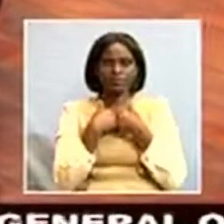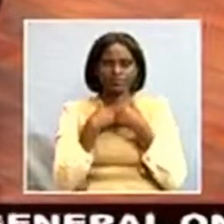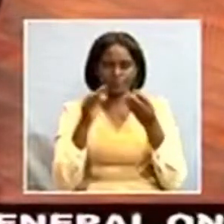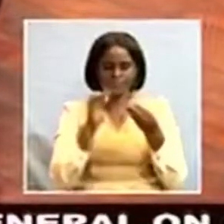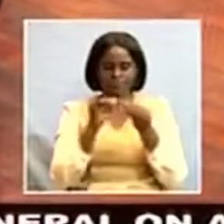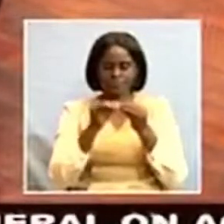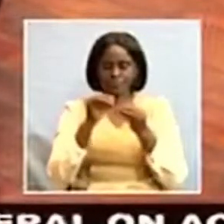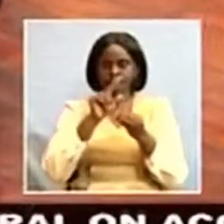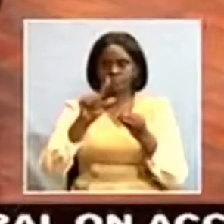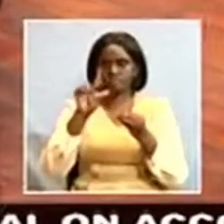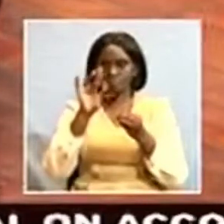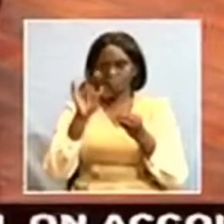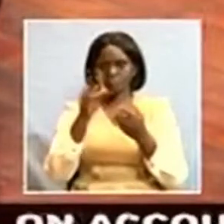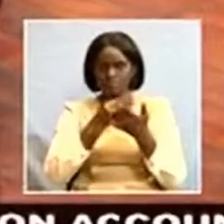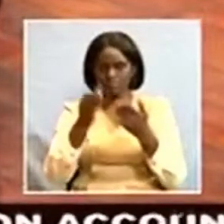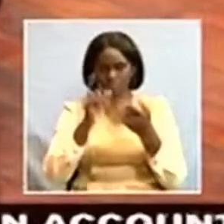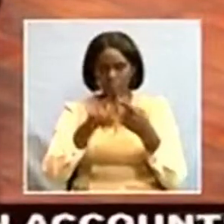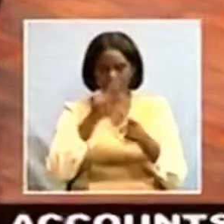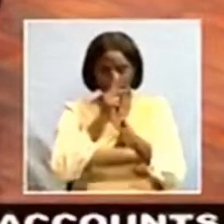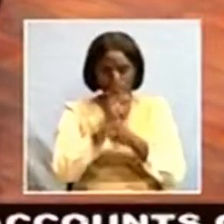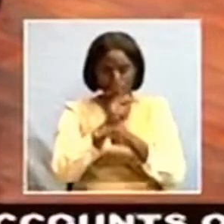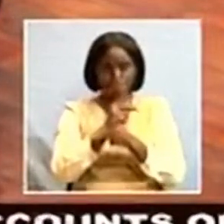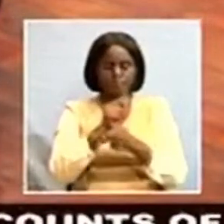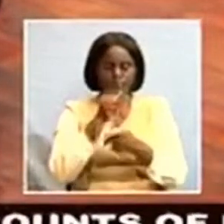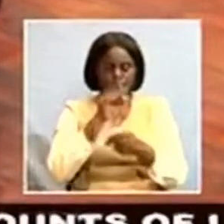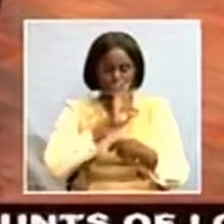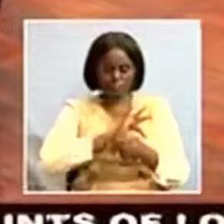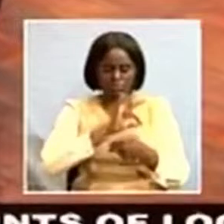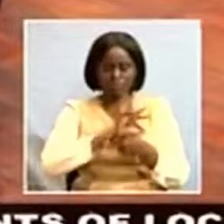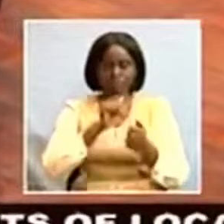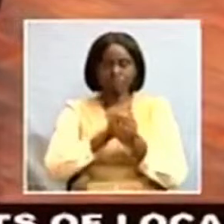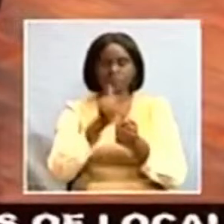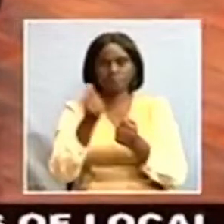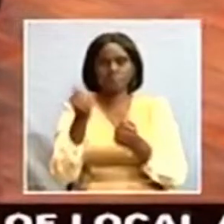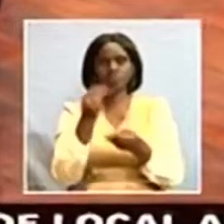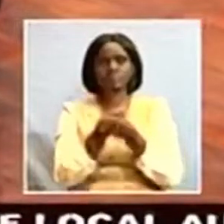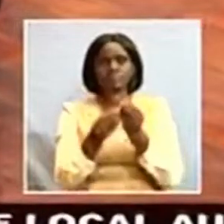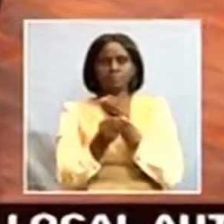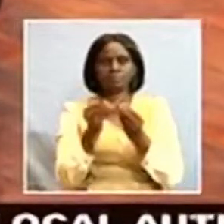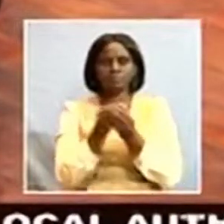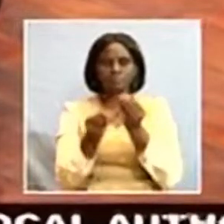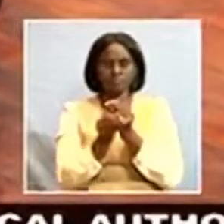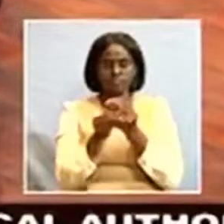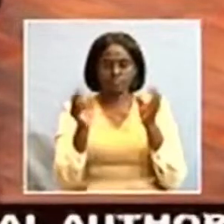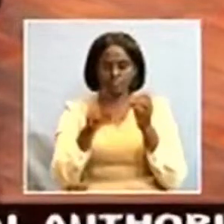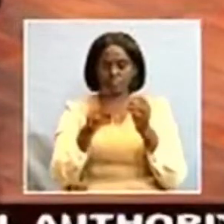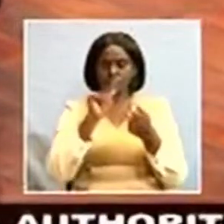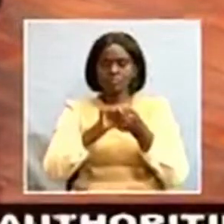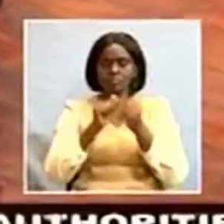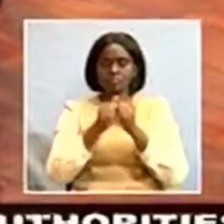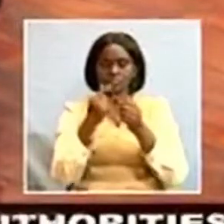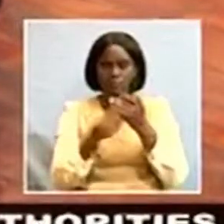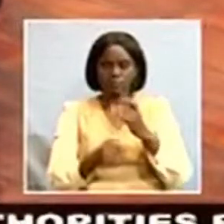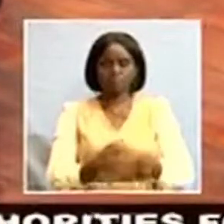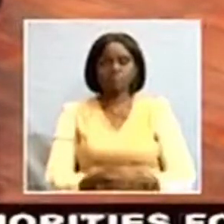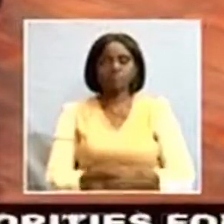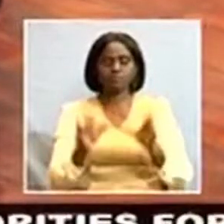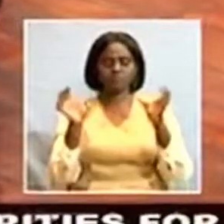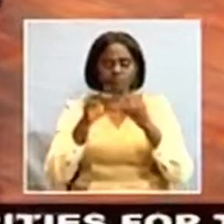Appendix 28. Failure to settle statutory and other obligations. Cause of query.